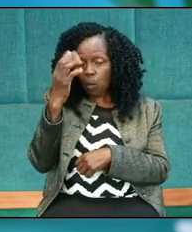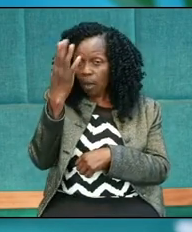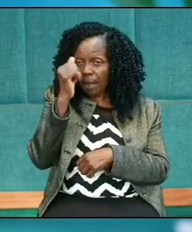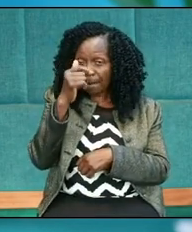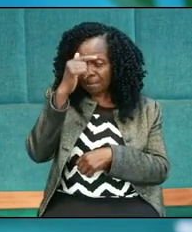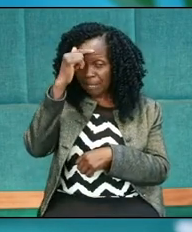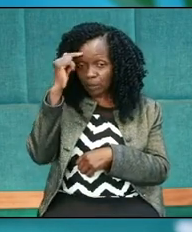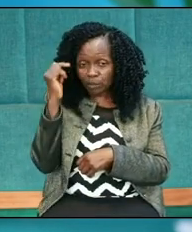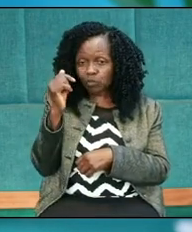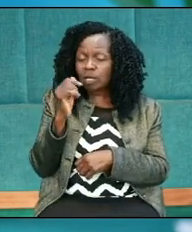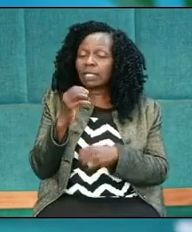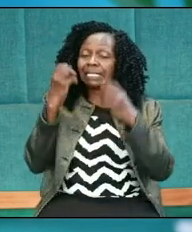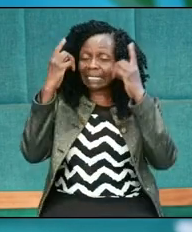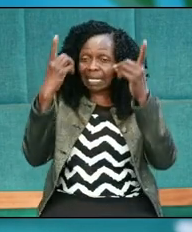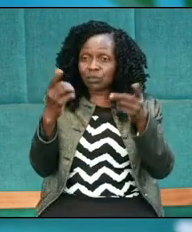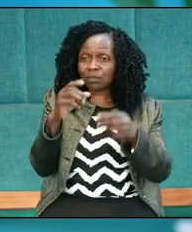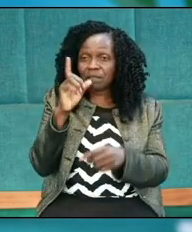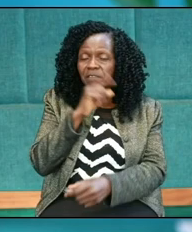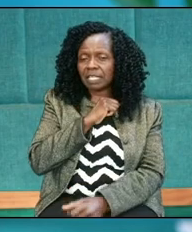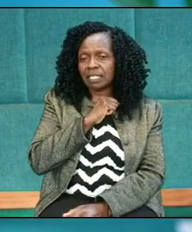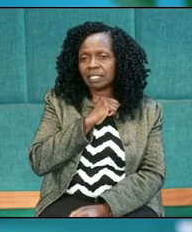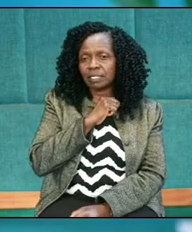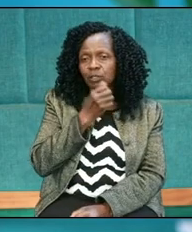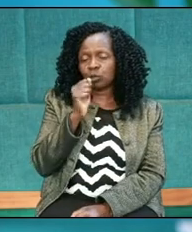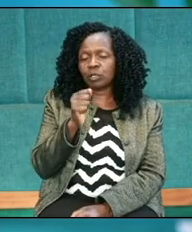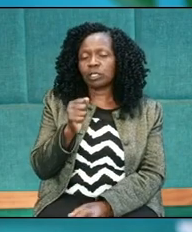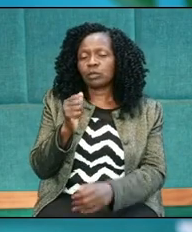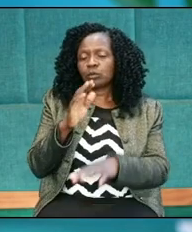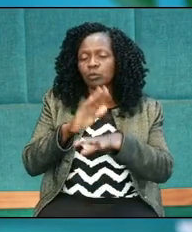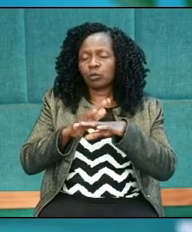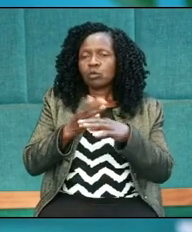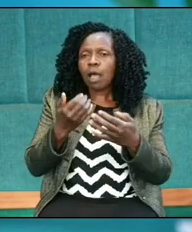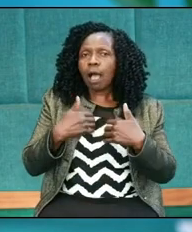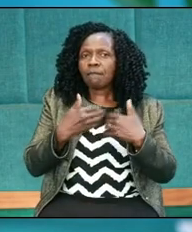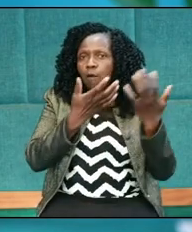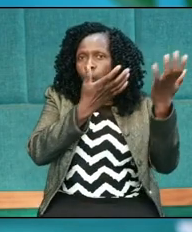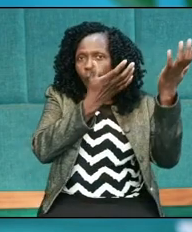finished. So it is good to have hope.